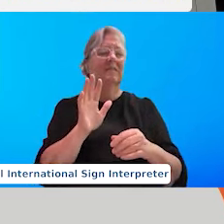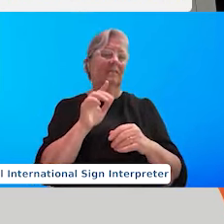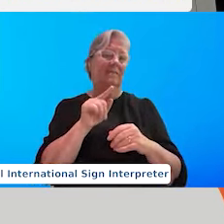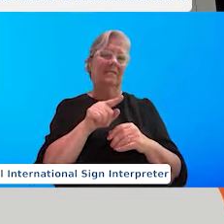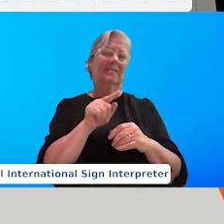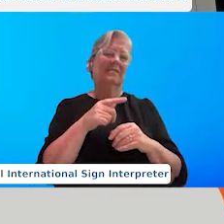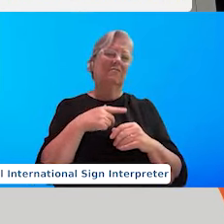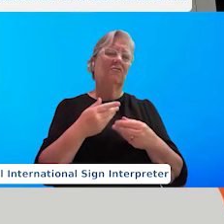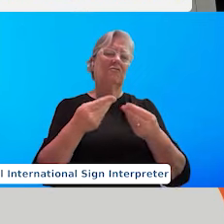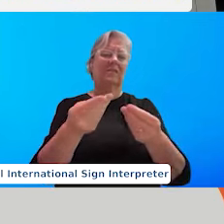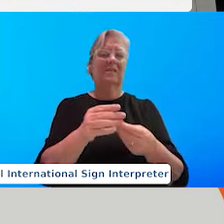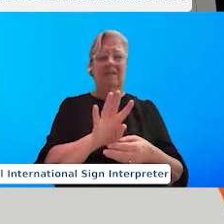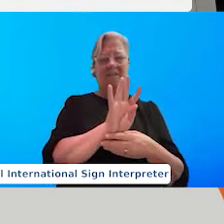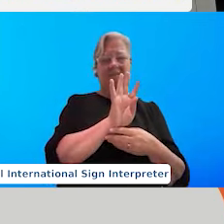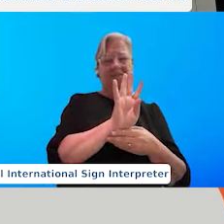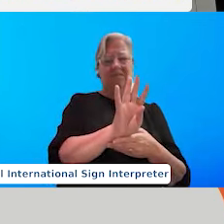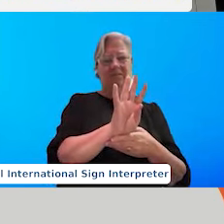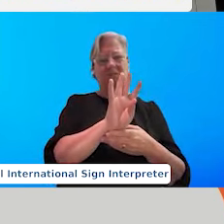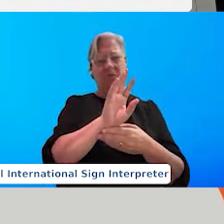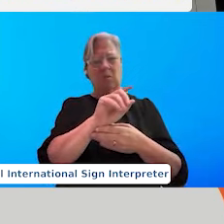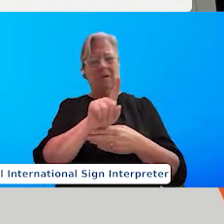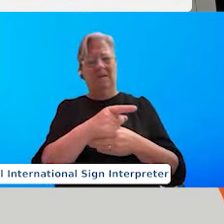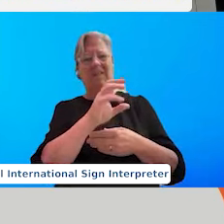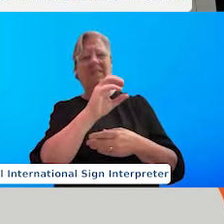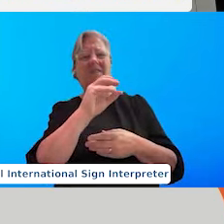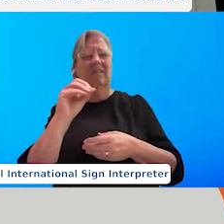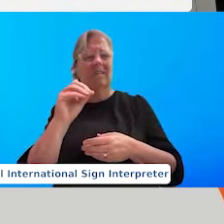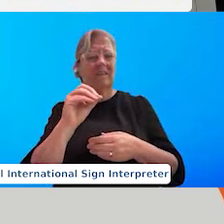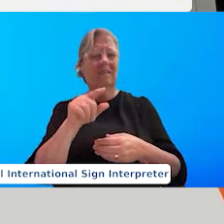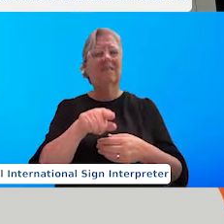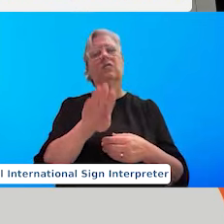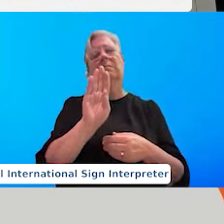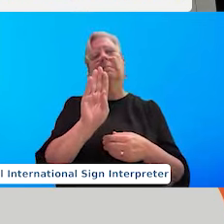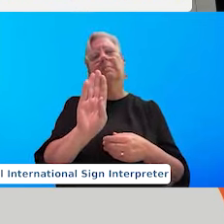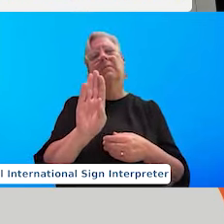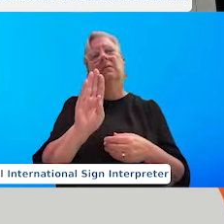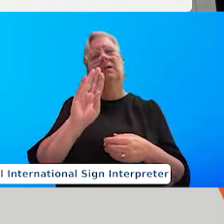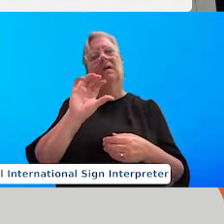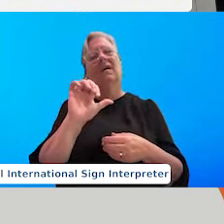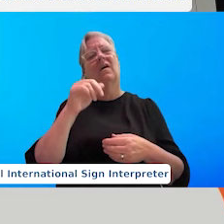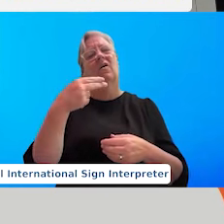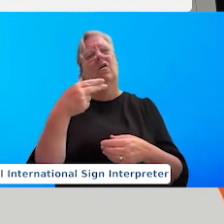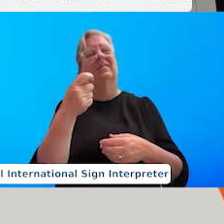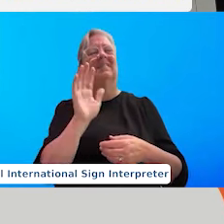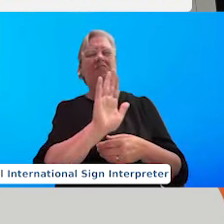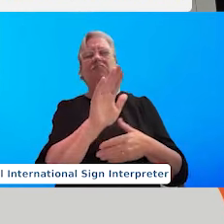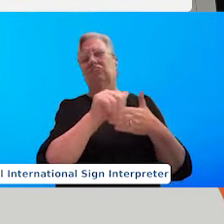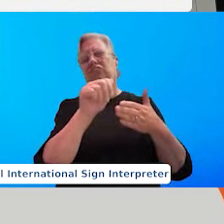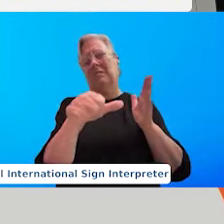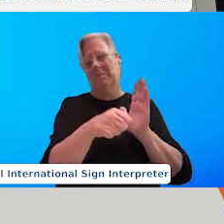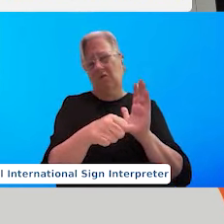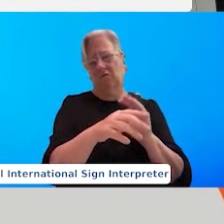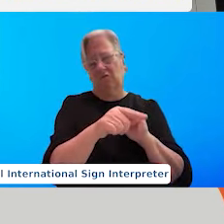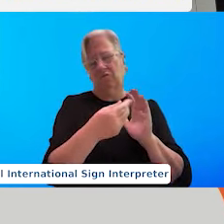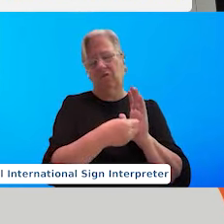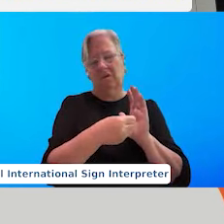that is the way that to reduce the people in our institution as well. Okay, and here's